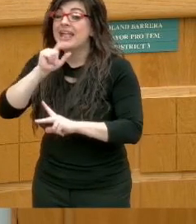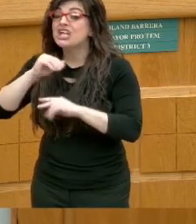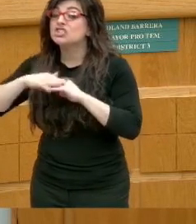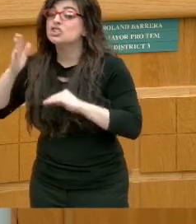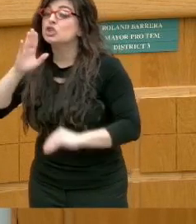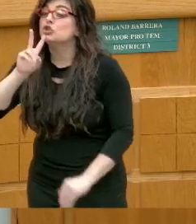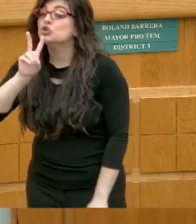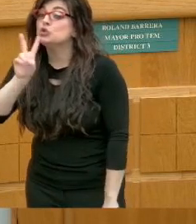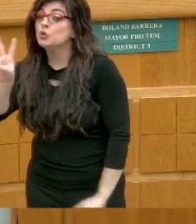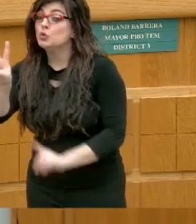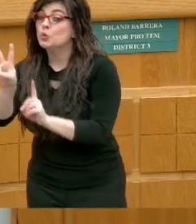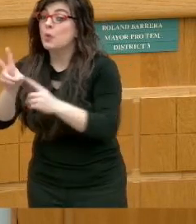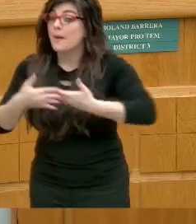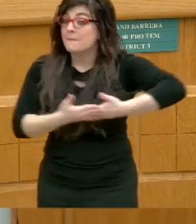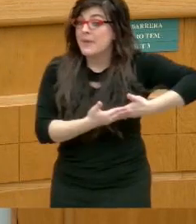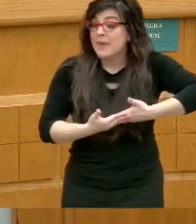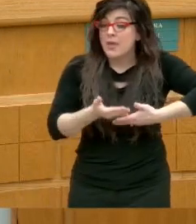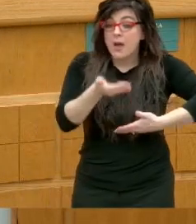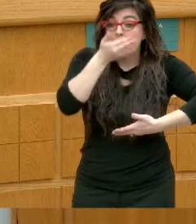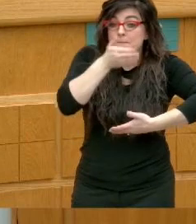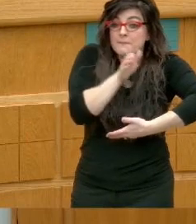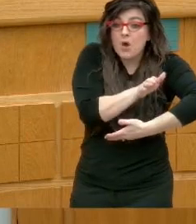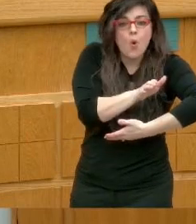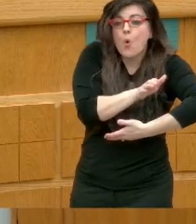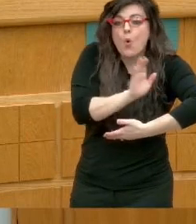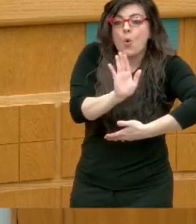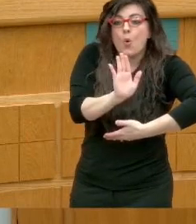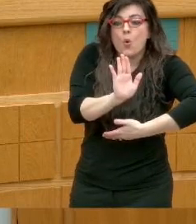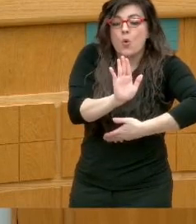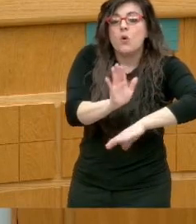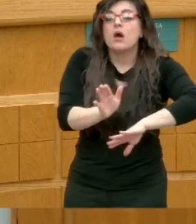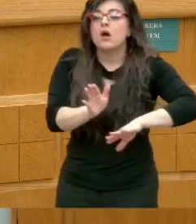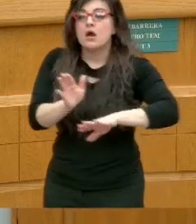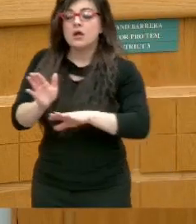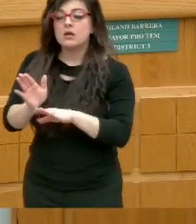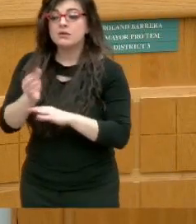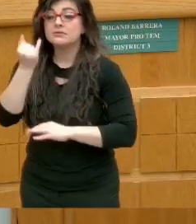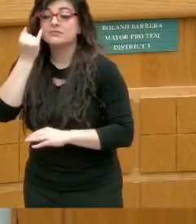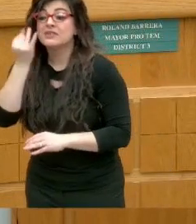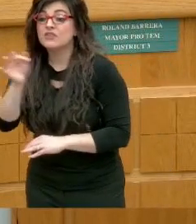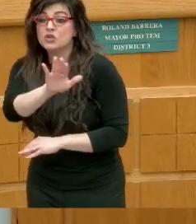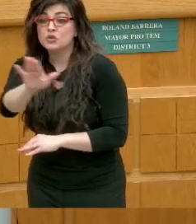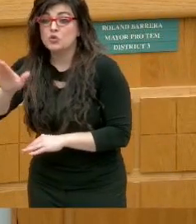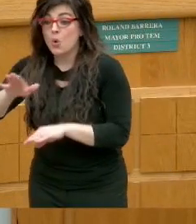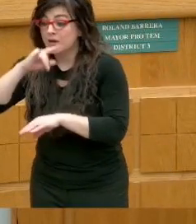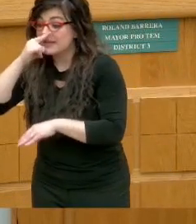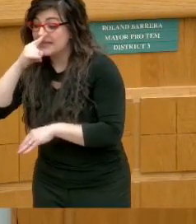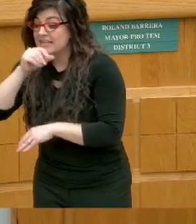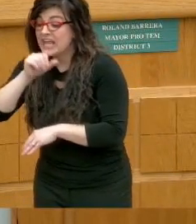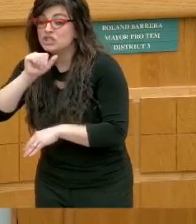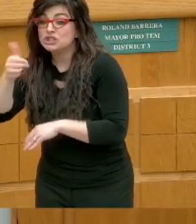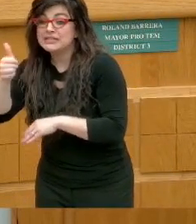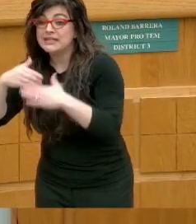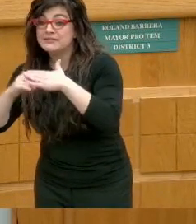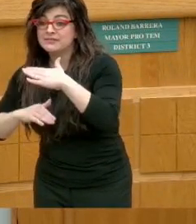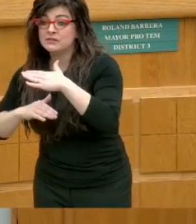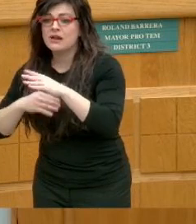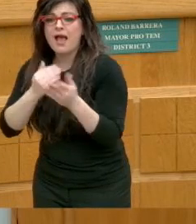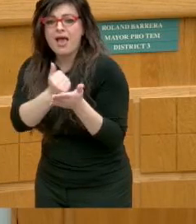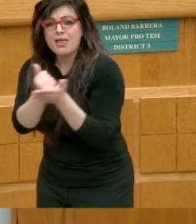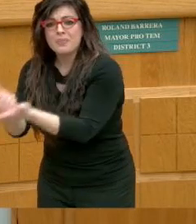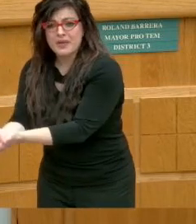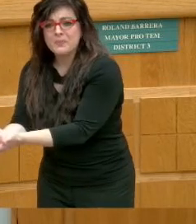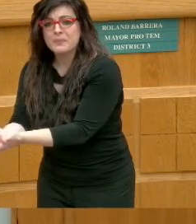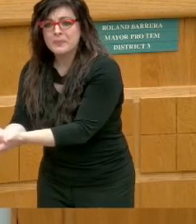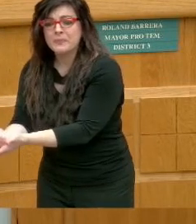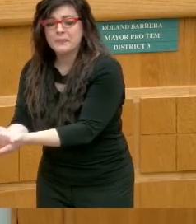using these masks. We ask parents to assist their children that are 10 and younger. We give operational meaning to